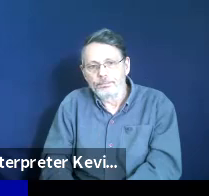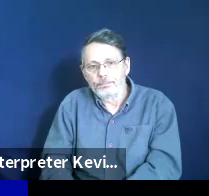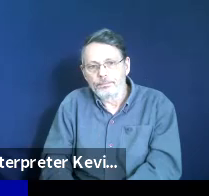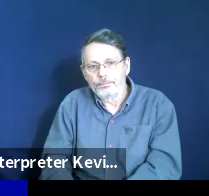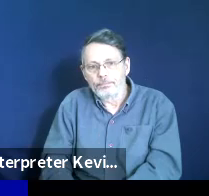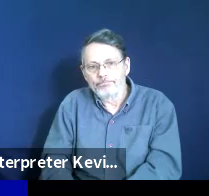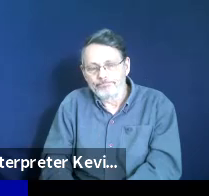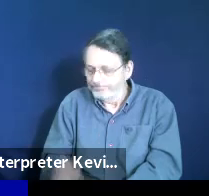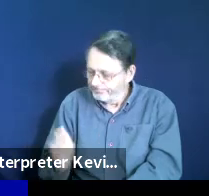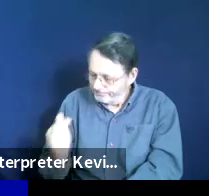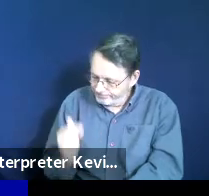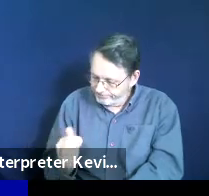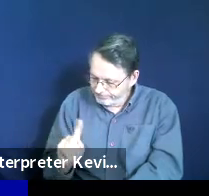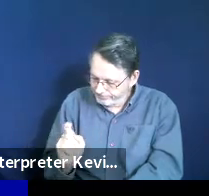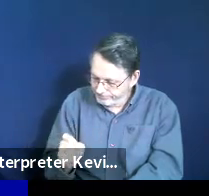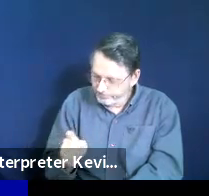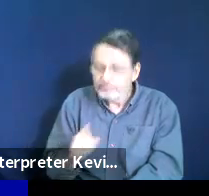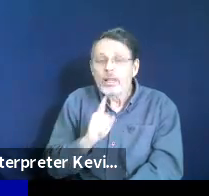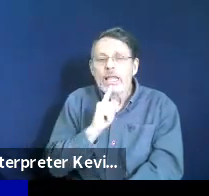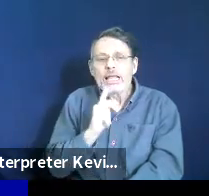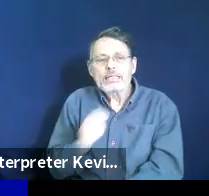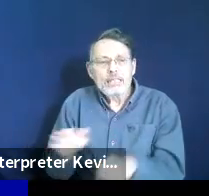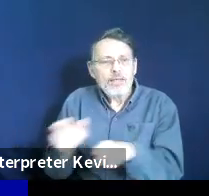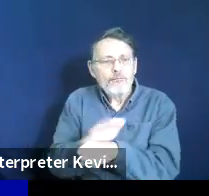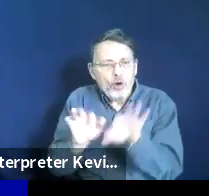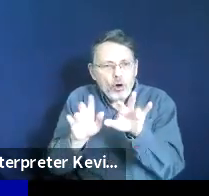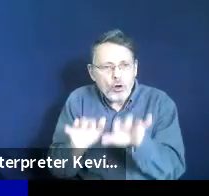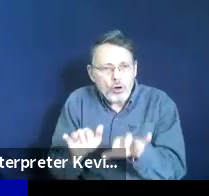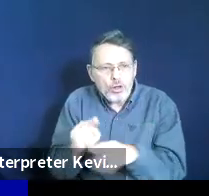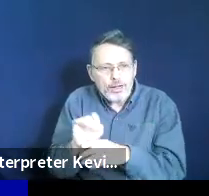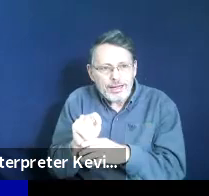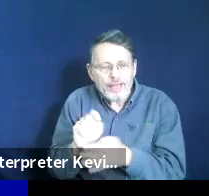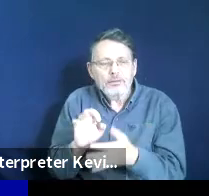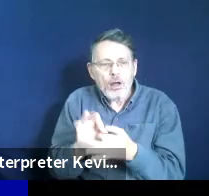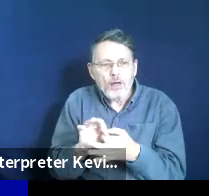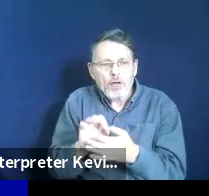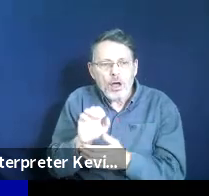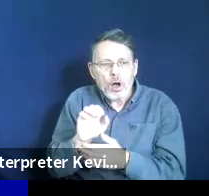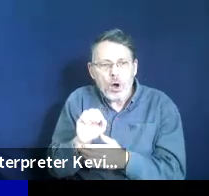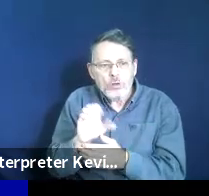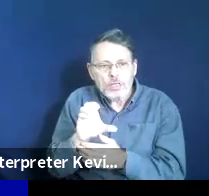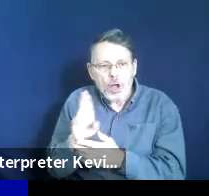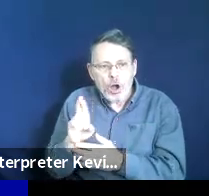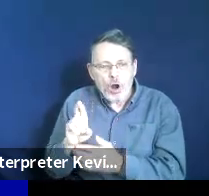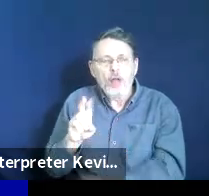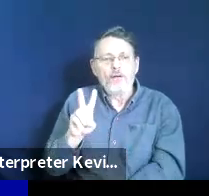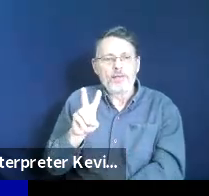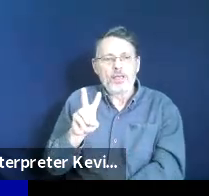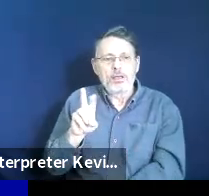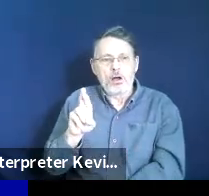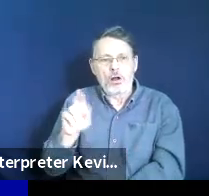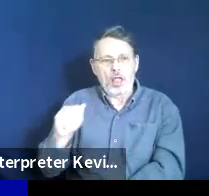All right, next question. Is the full text of OCR voluntary resolution